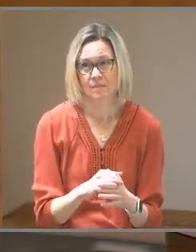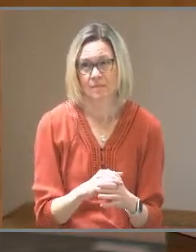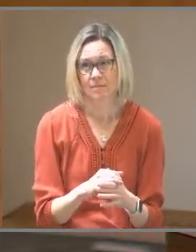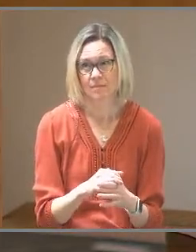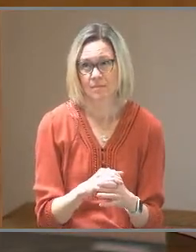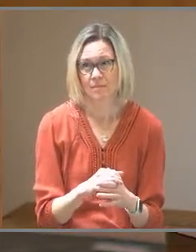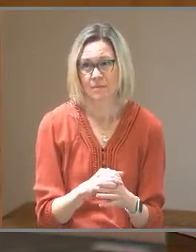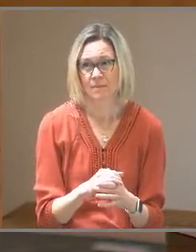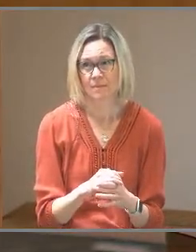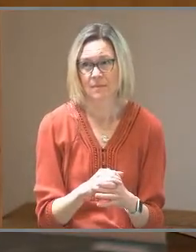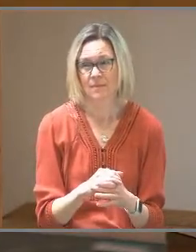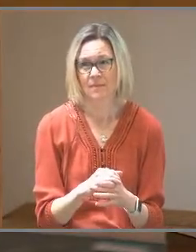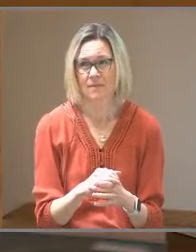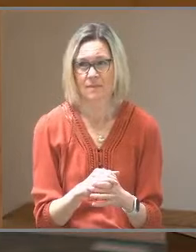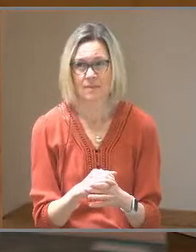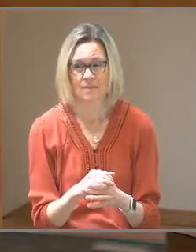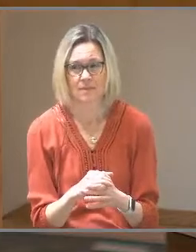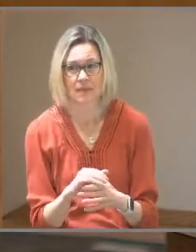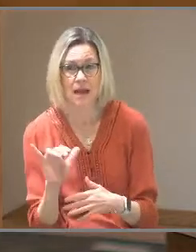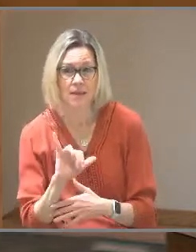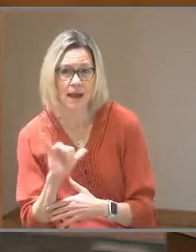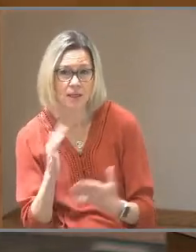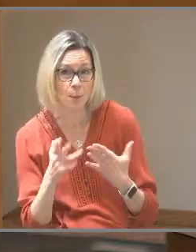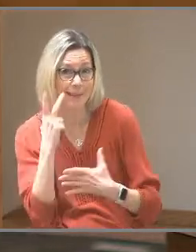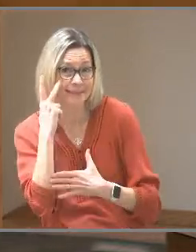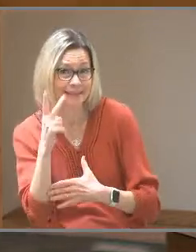you might see a person, so you don't like personally know them, but one time you saw them, like,